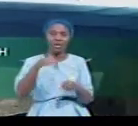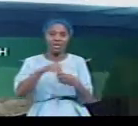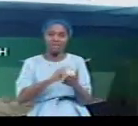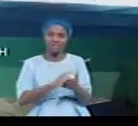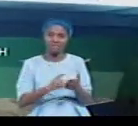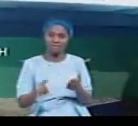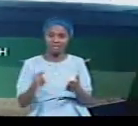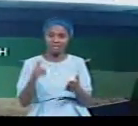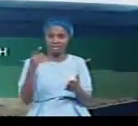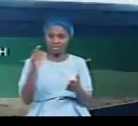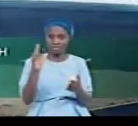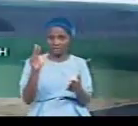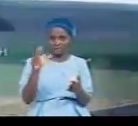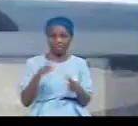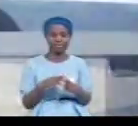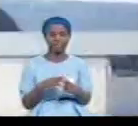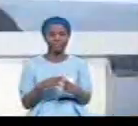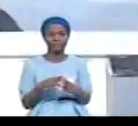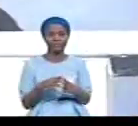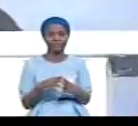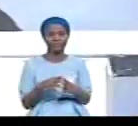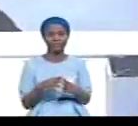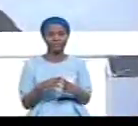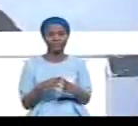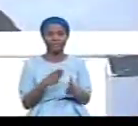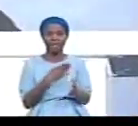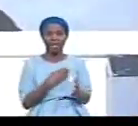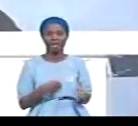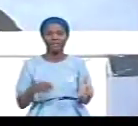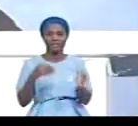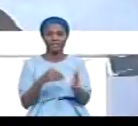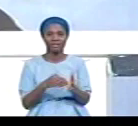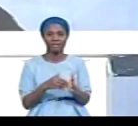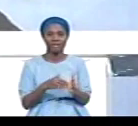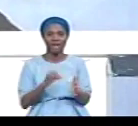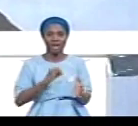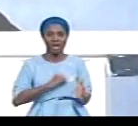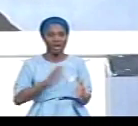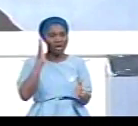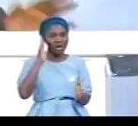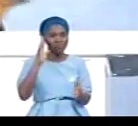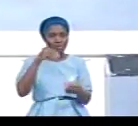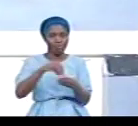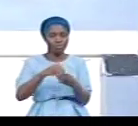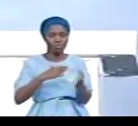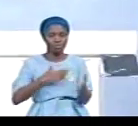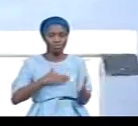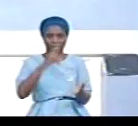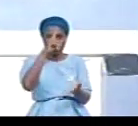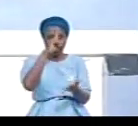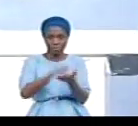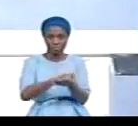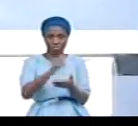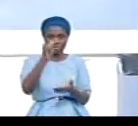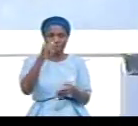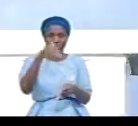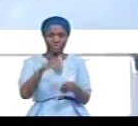13, and again, I will put my trust in him. And